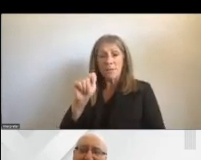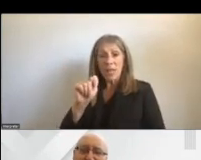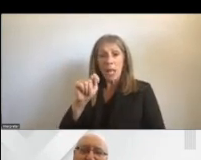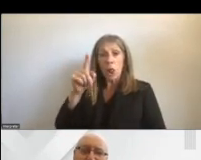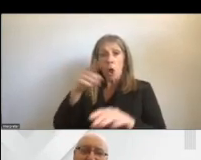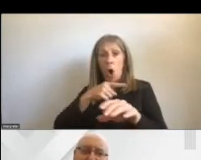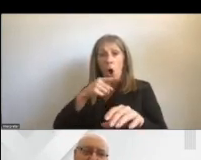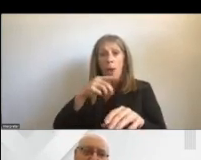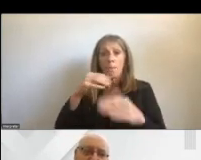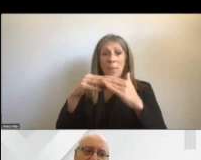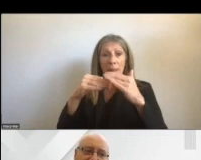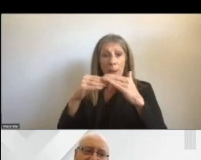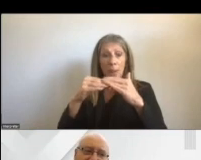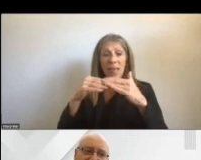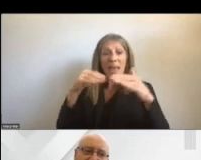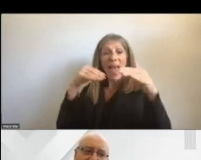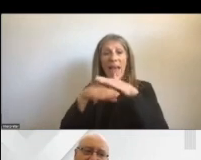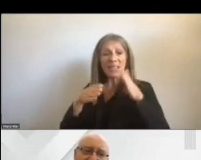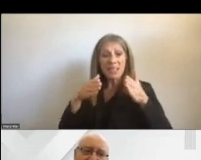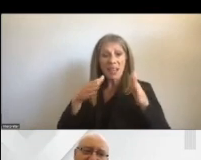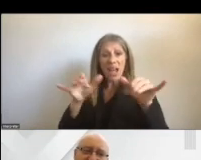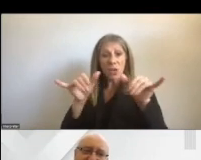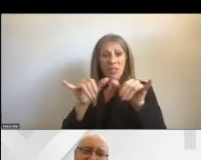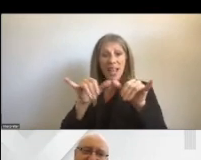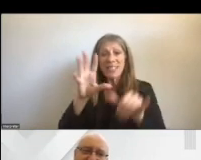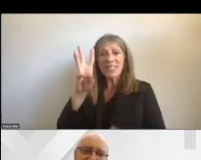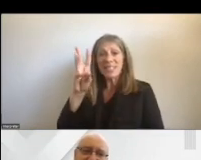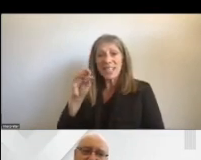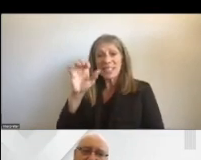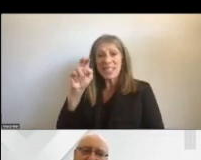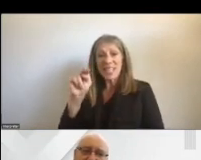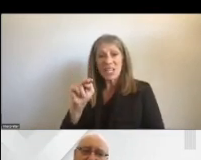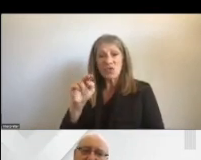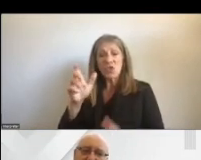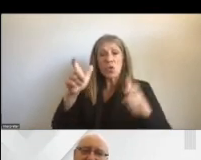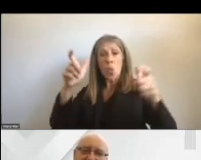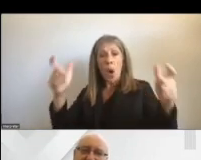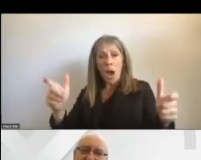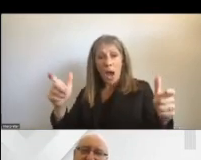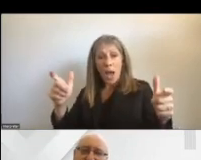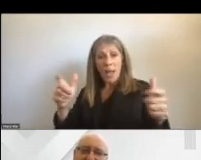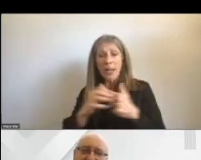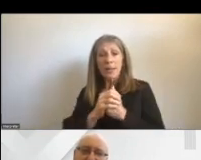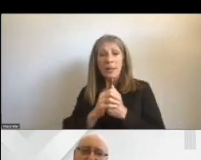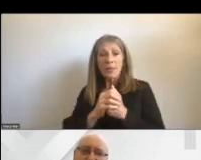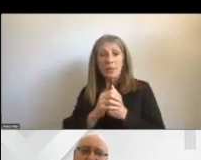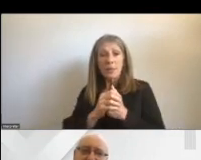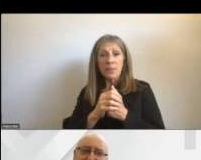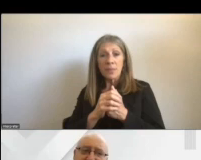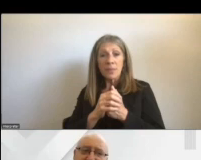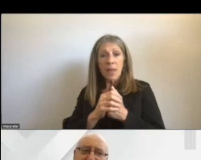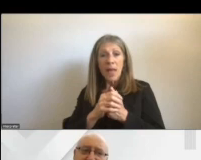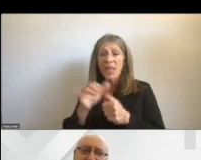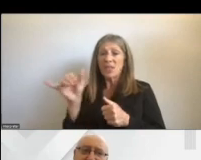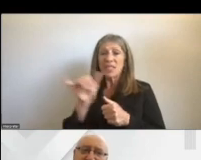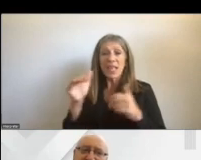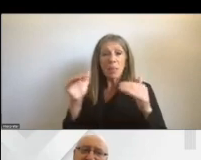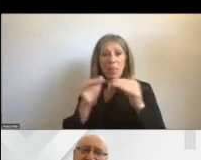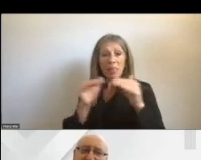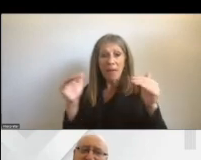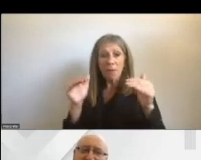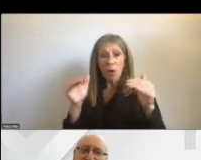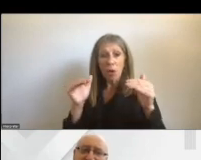means stable, firm, and slip resistant. And basically what that's giving you is the ability to deploy your